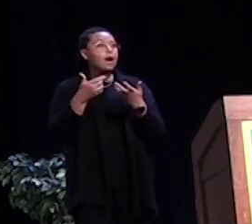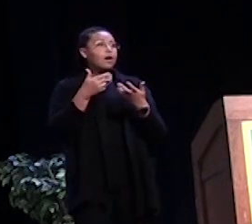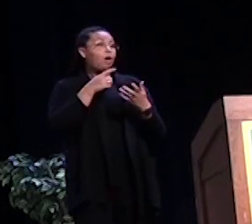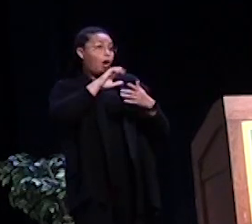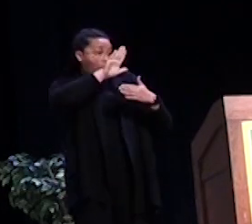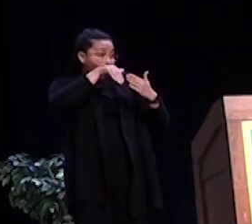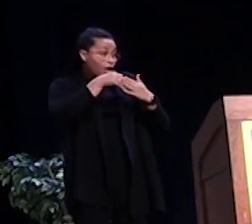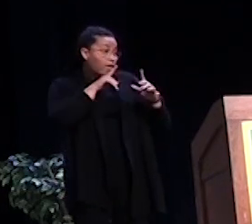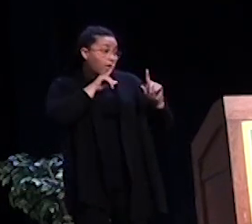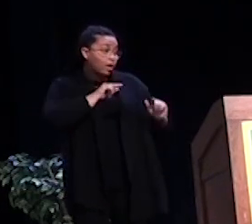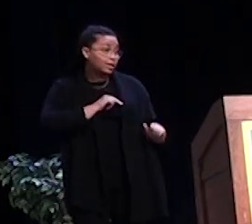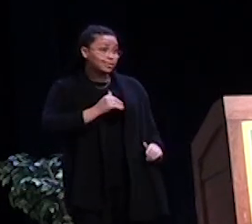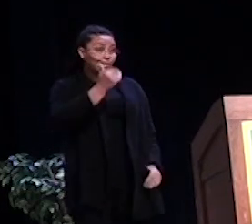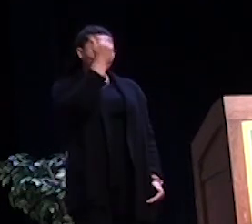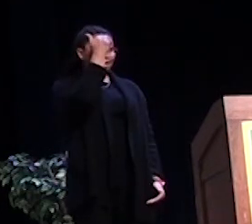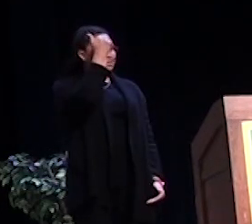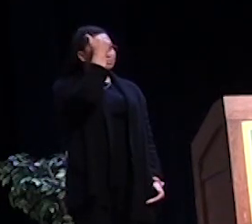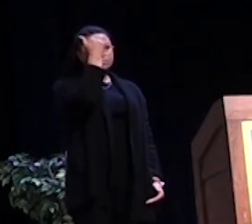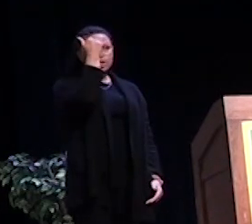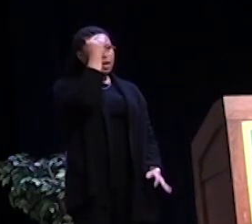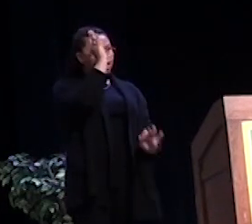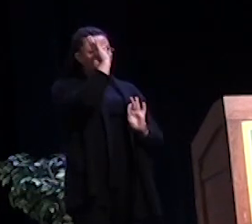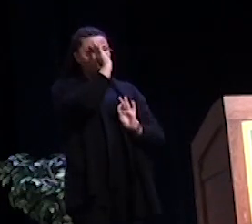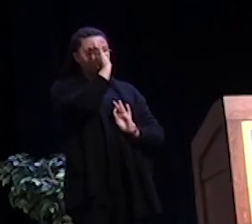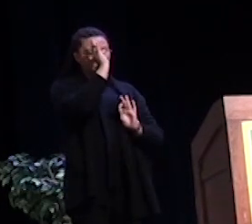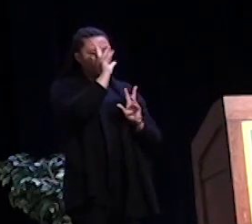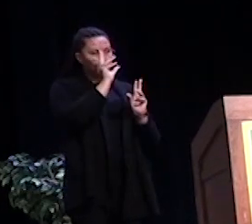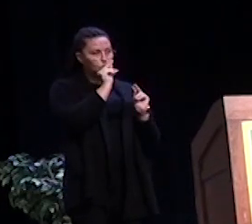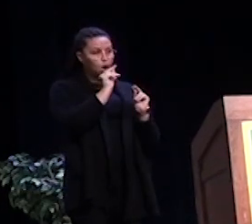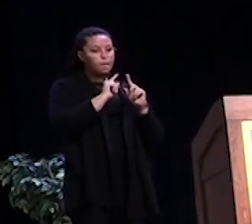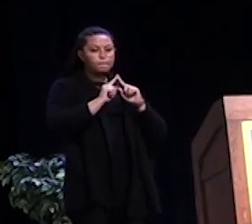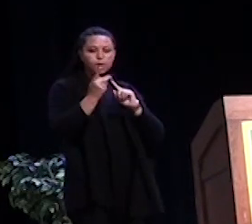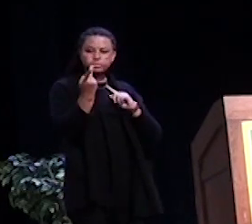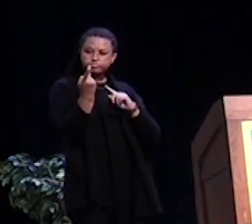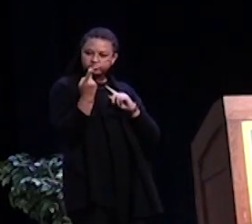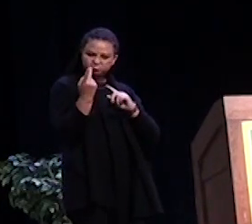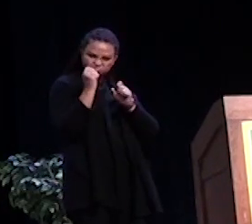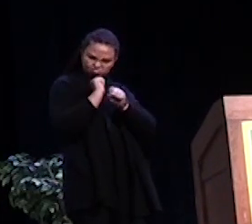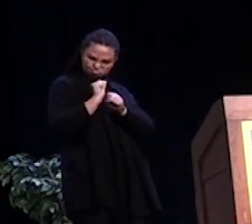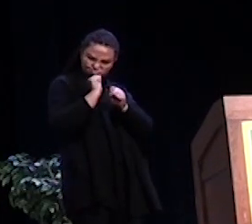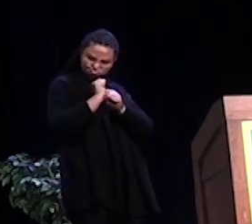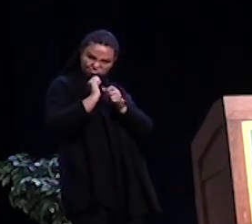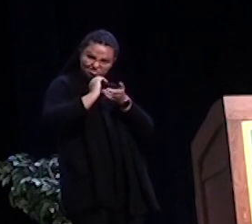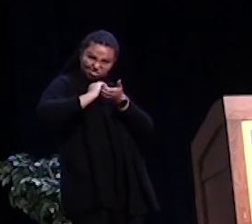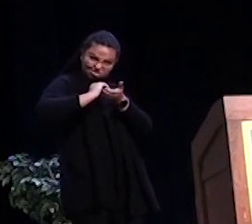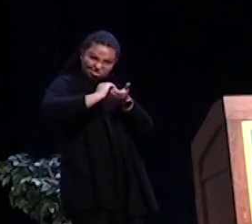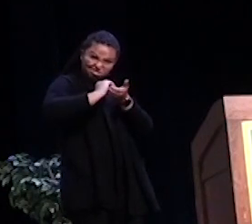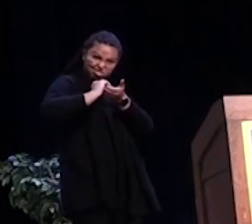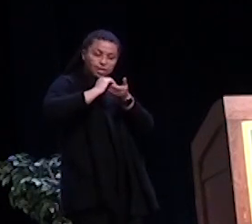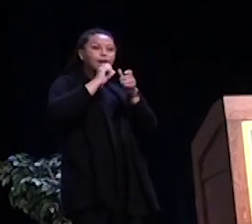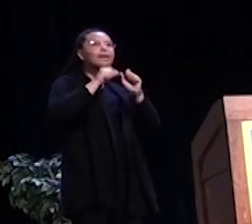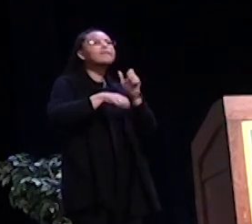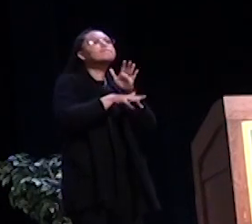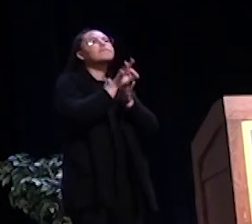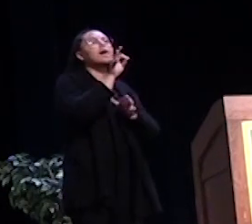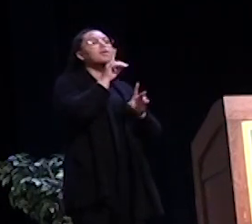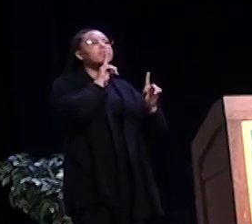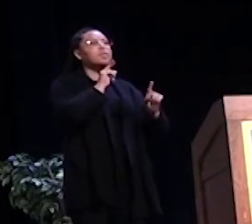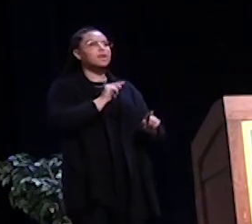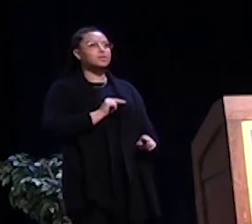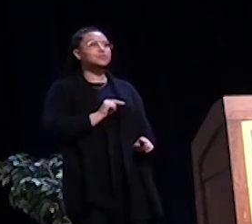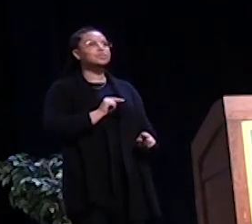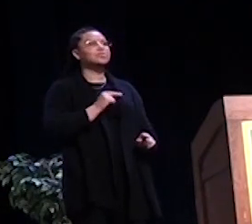have all the answers. But I think together we can find the answers and make those creative adjustments that